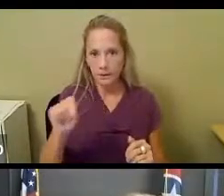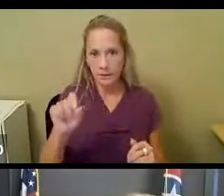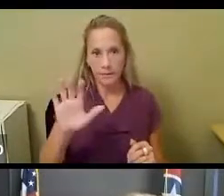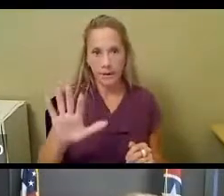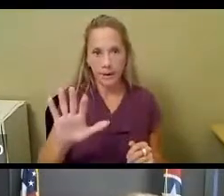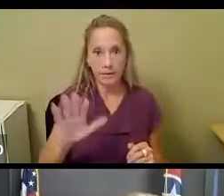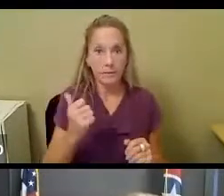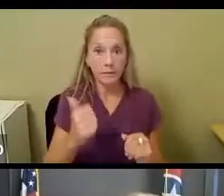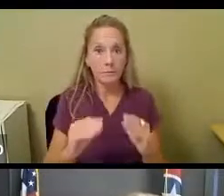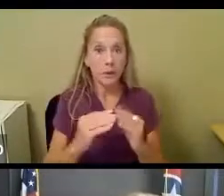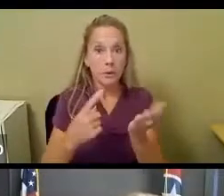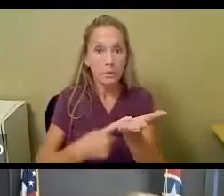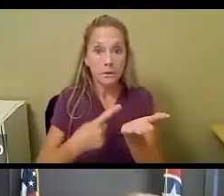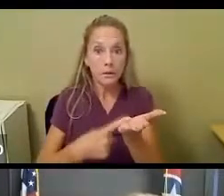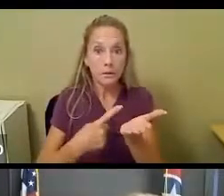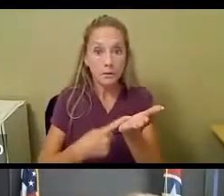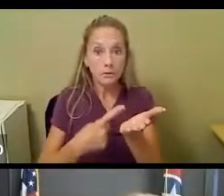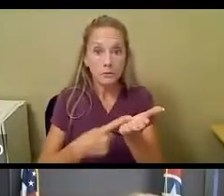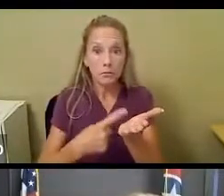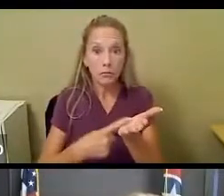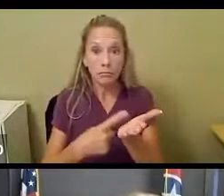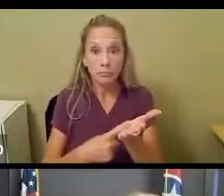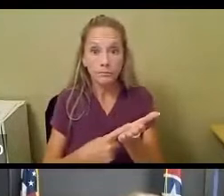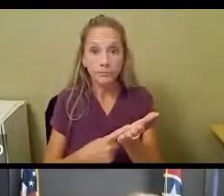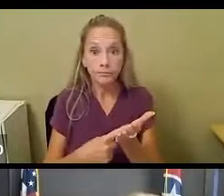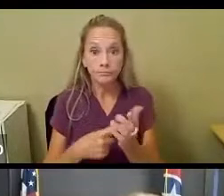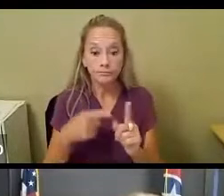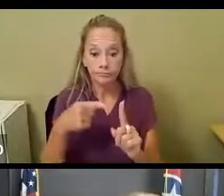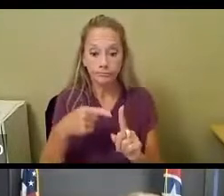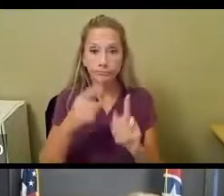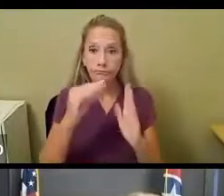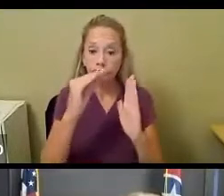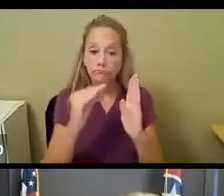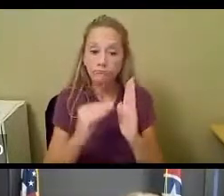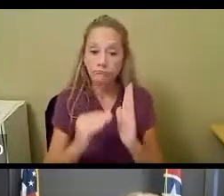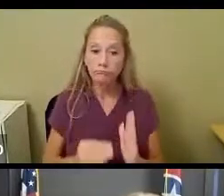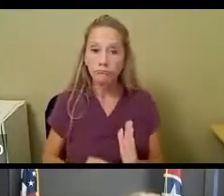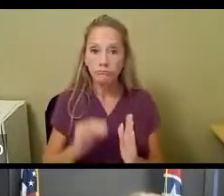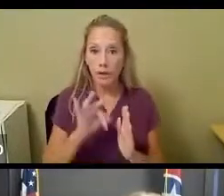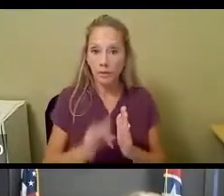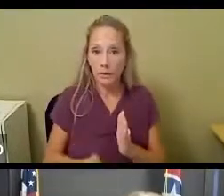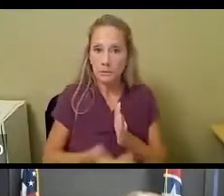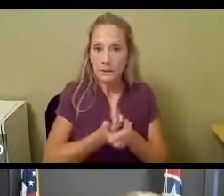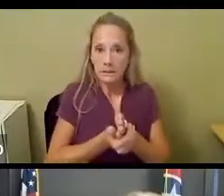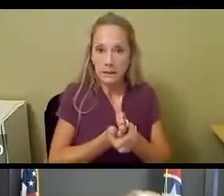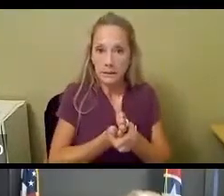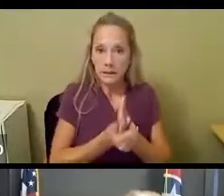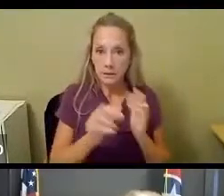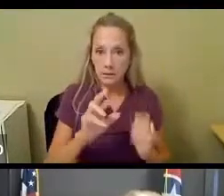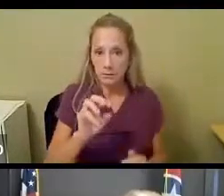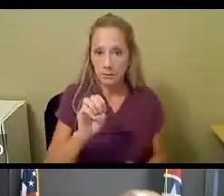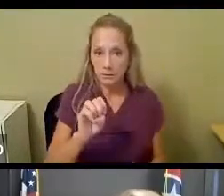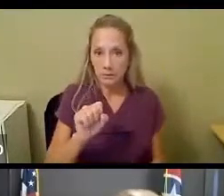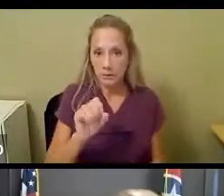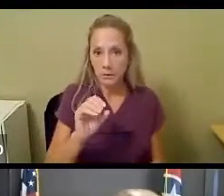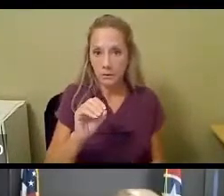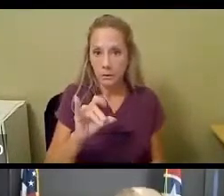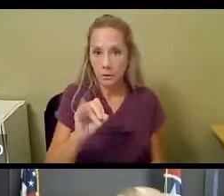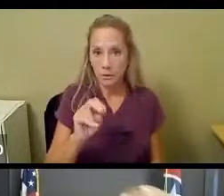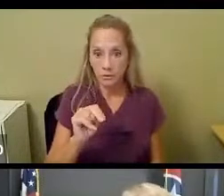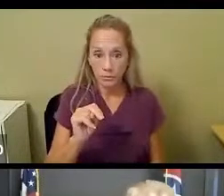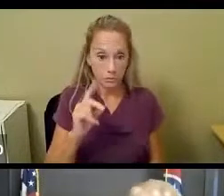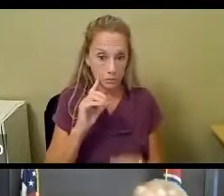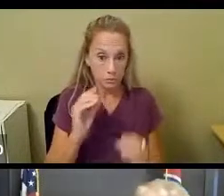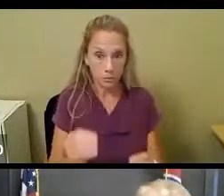2020-5. Any other discussion on the substance of the amended resolution? And if there is none,